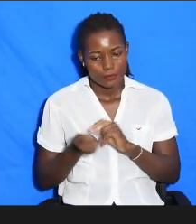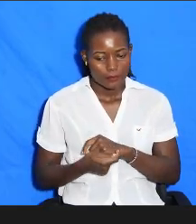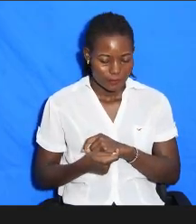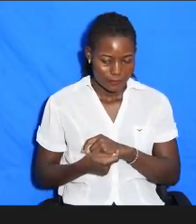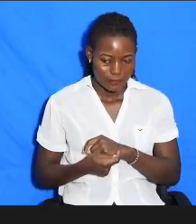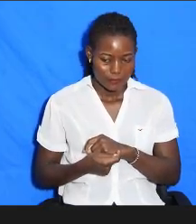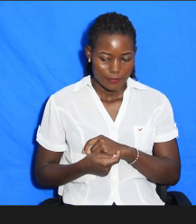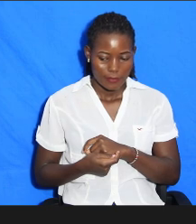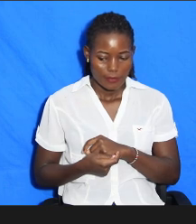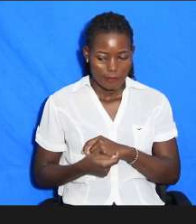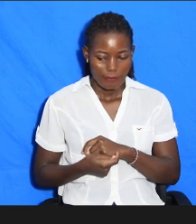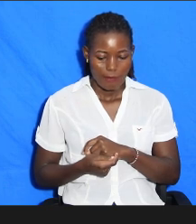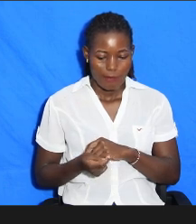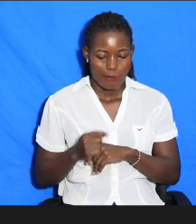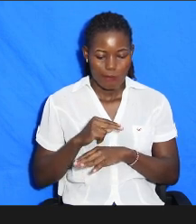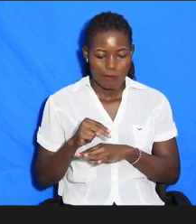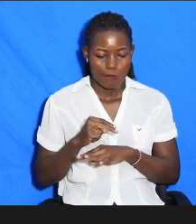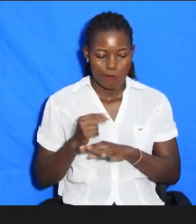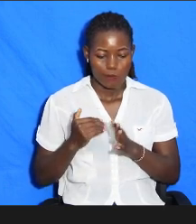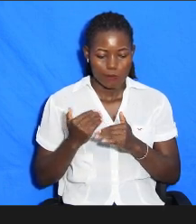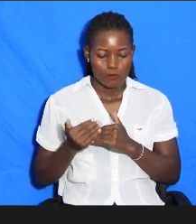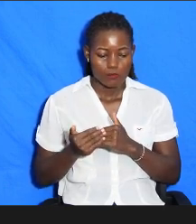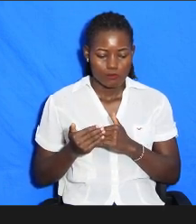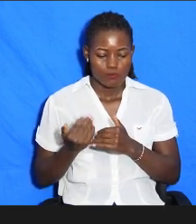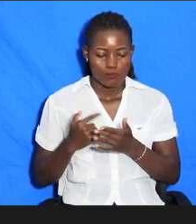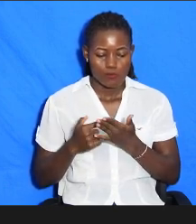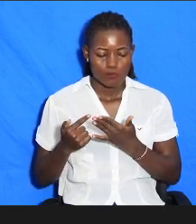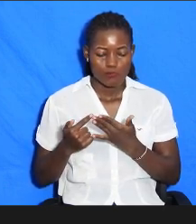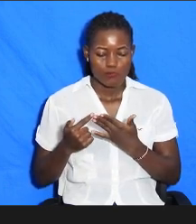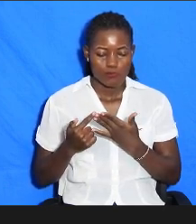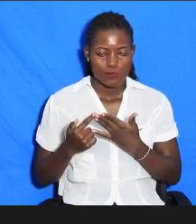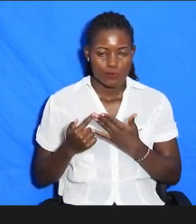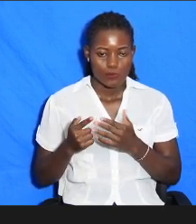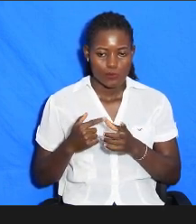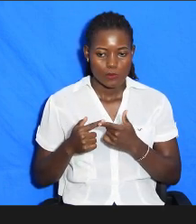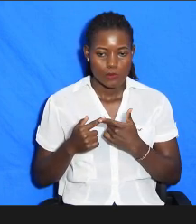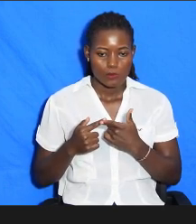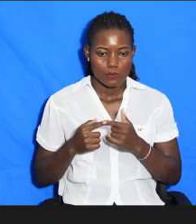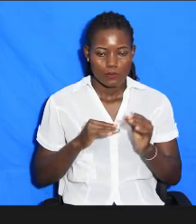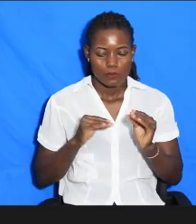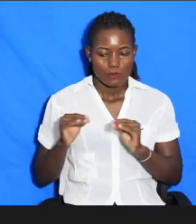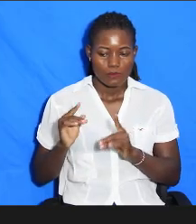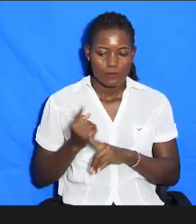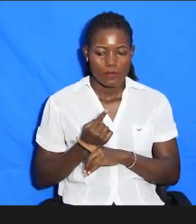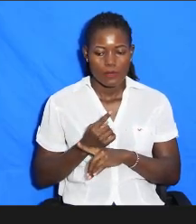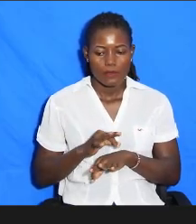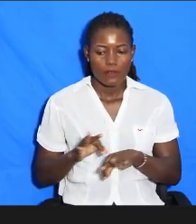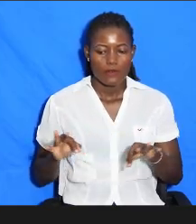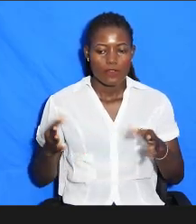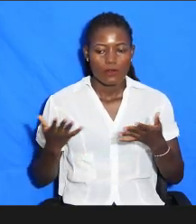they took the nationals to the next. They postponed the nationals to the next week, and they took it to a different stadium. Which, if you run,